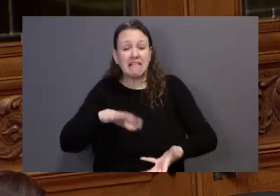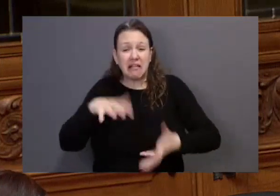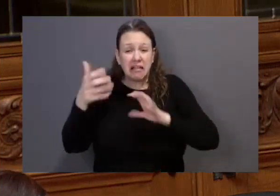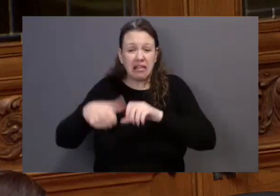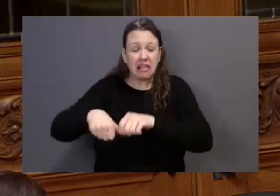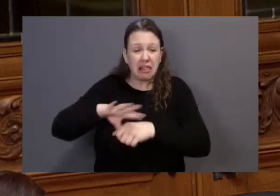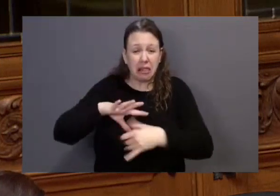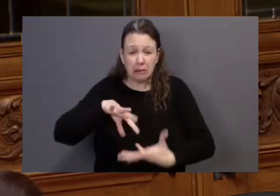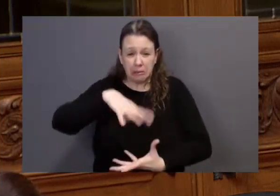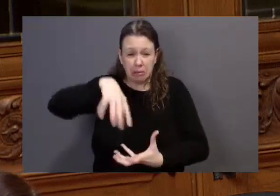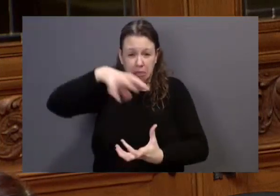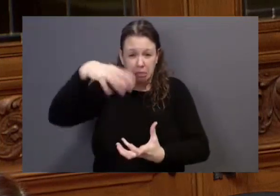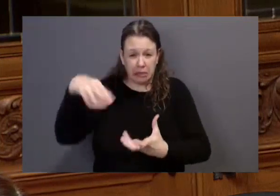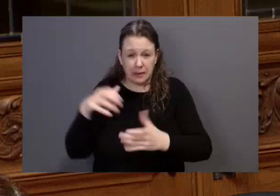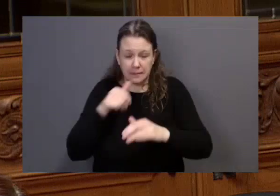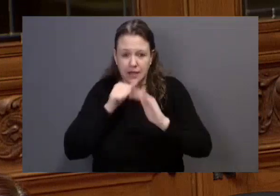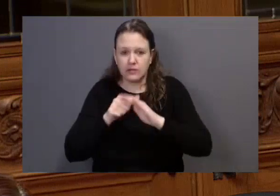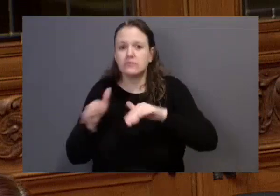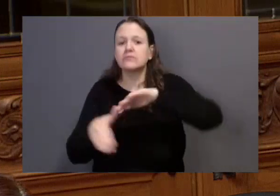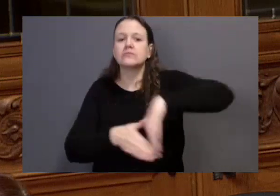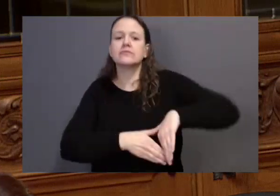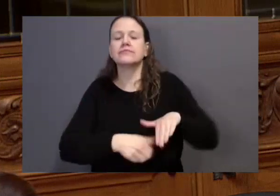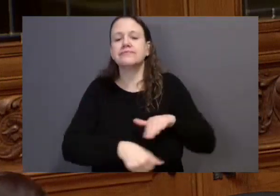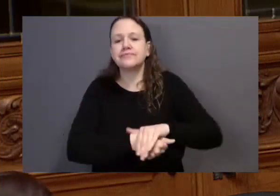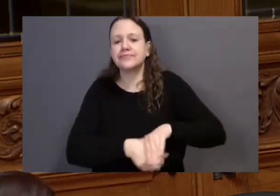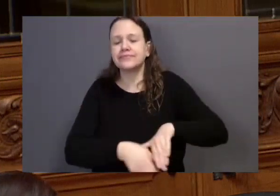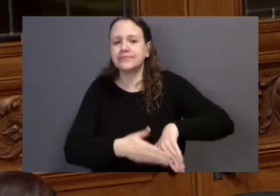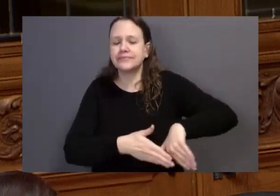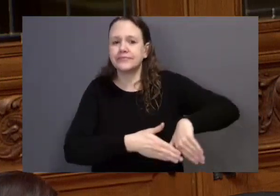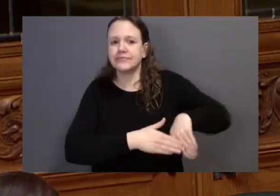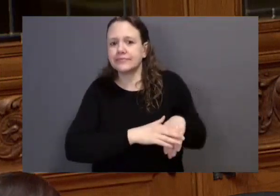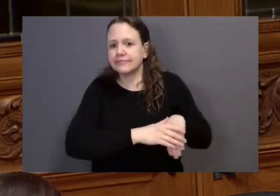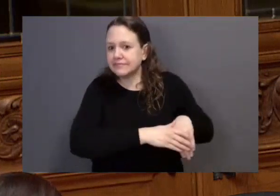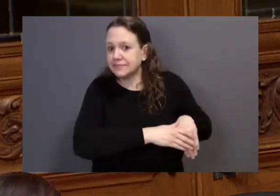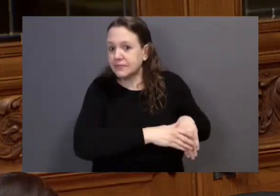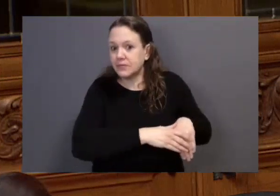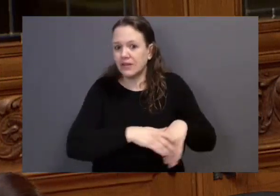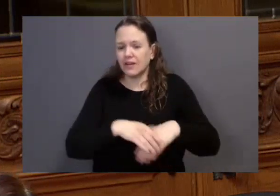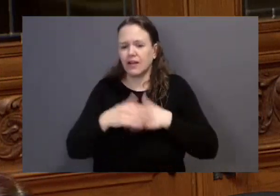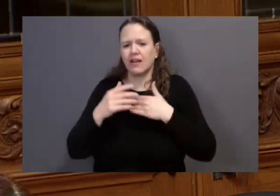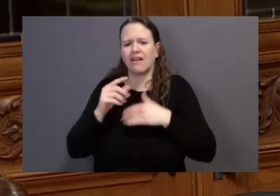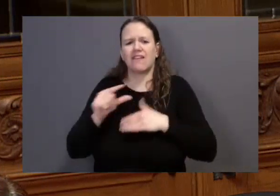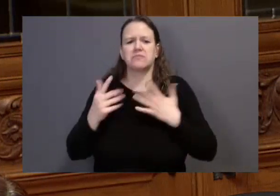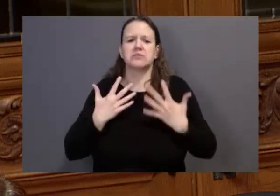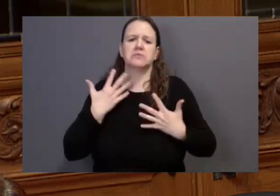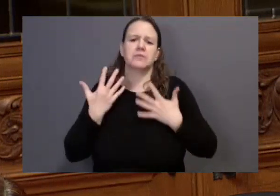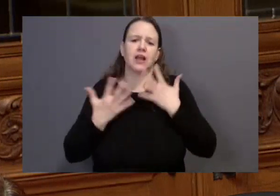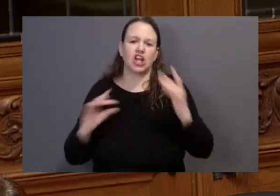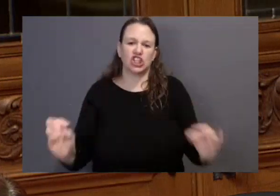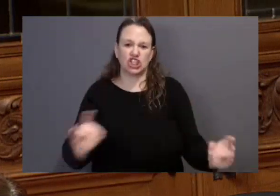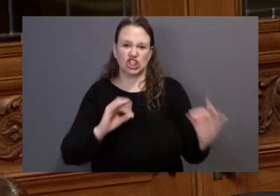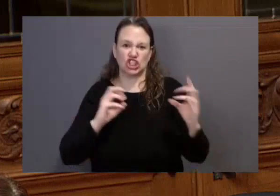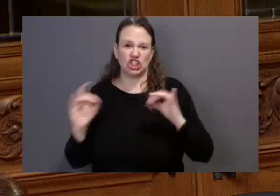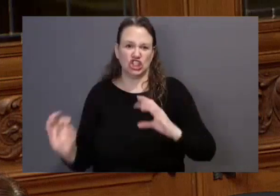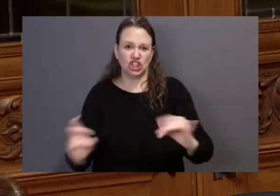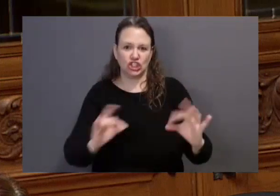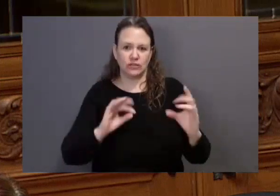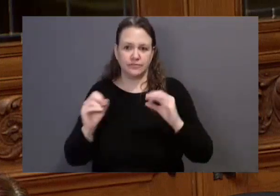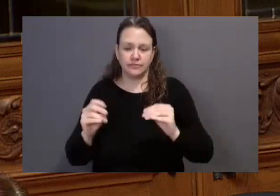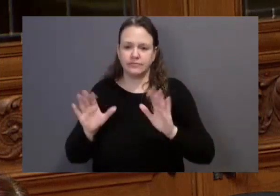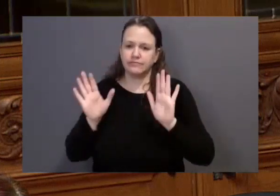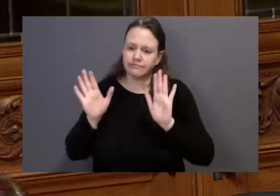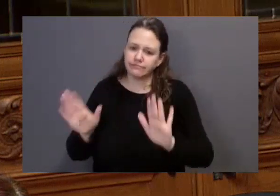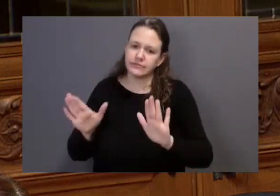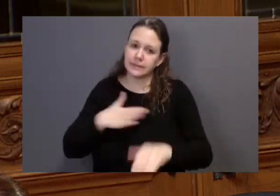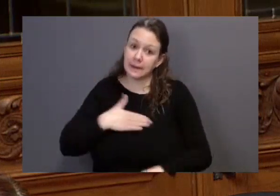it's embarrassing. The biggest mess of them all is without a doubt this NDP's